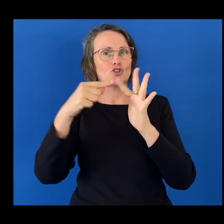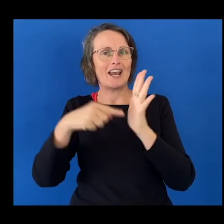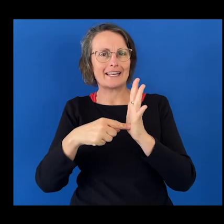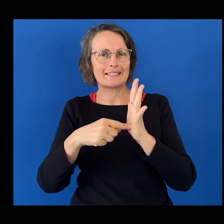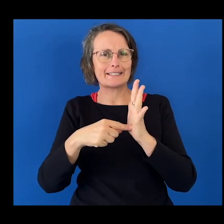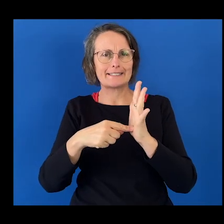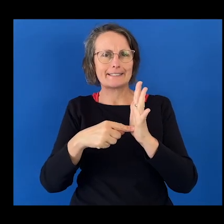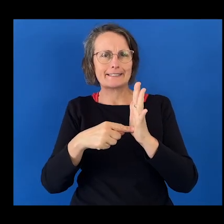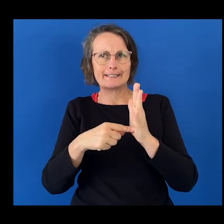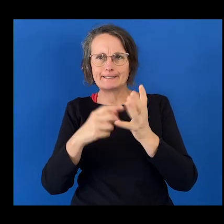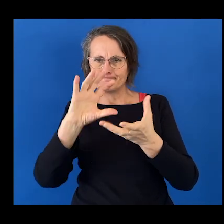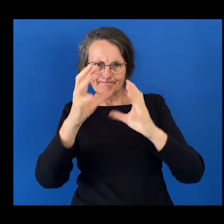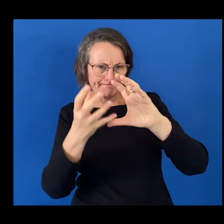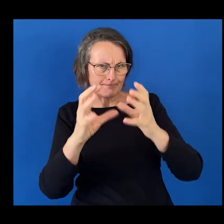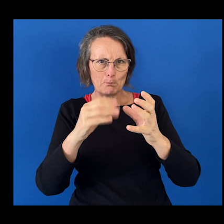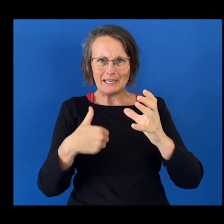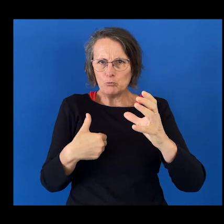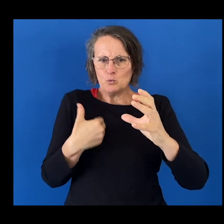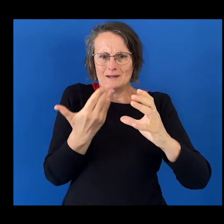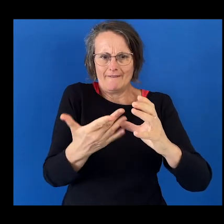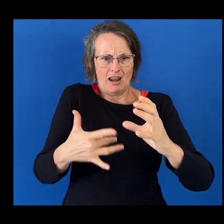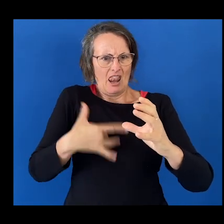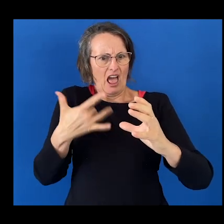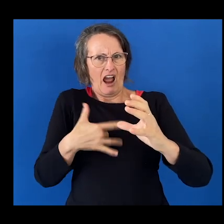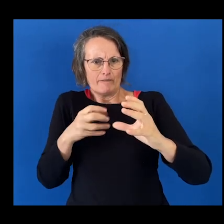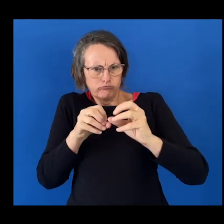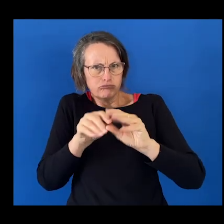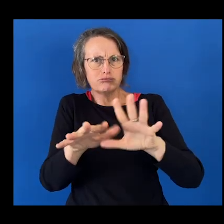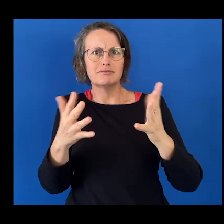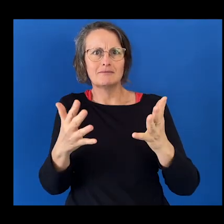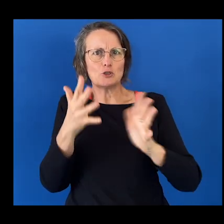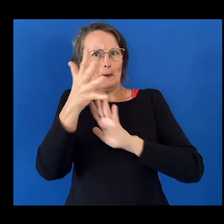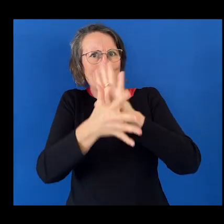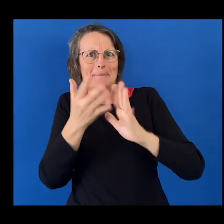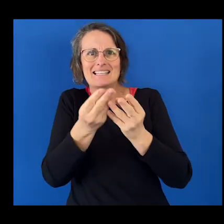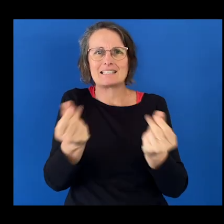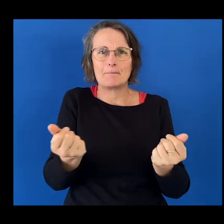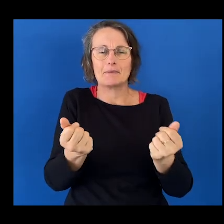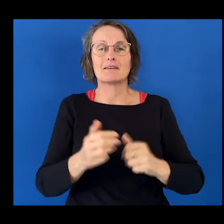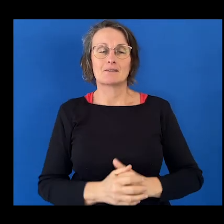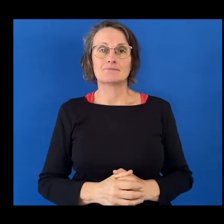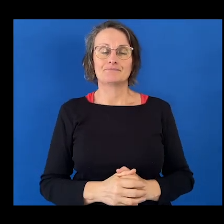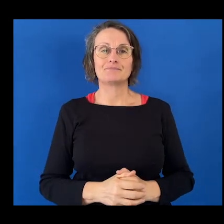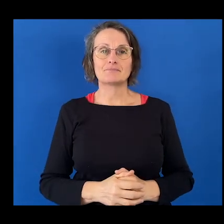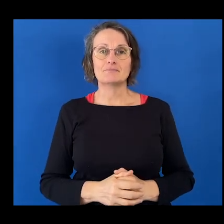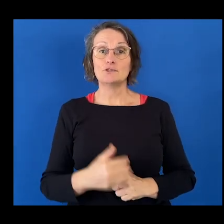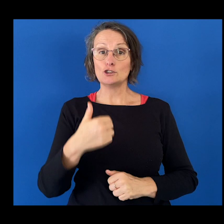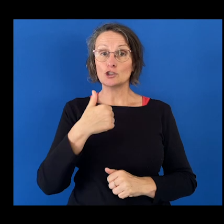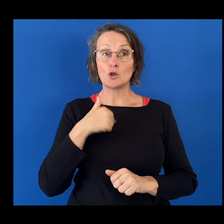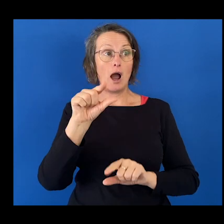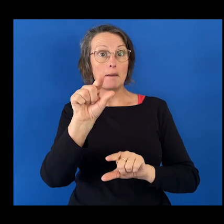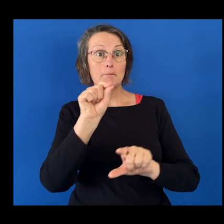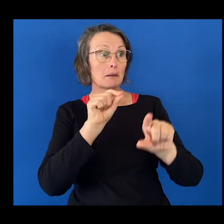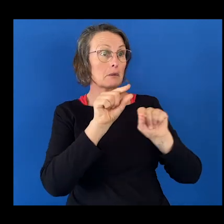with some kind of life force, you know, and a hidden meaning. So I've taken these objects